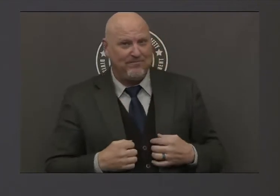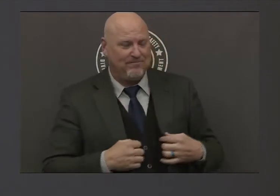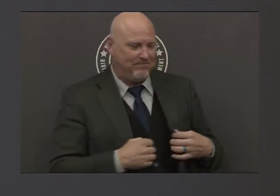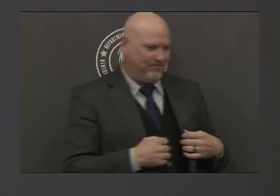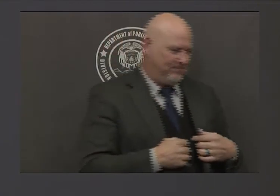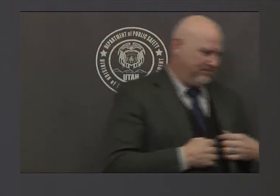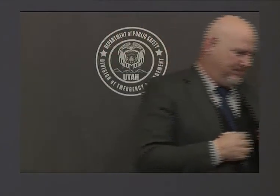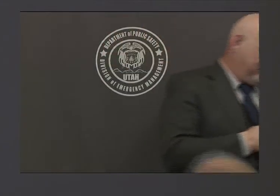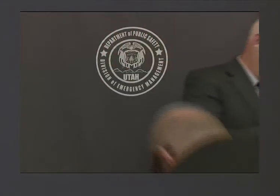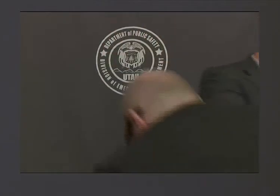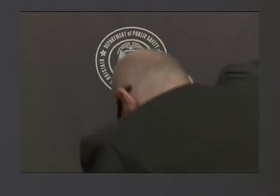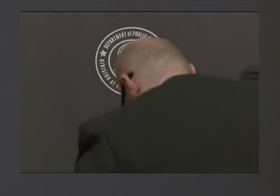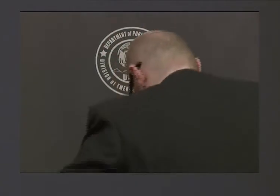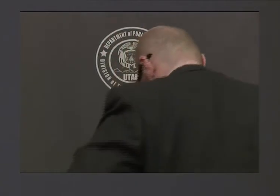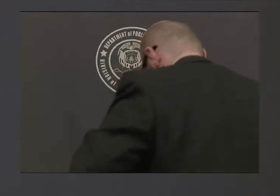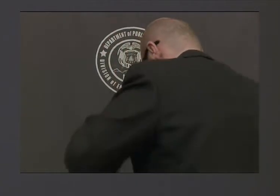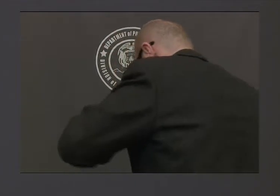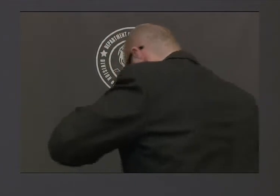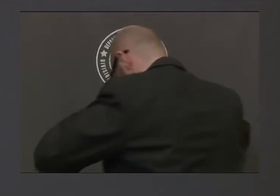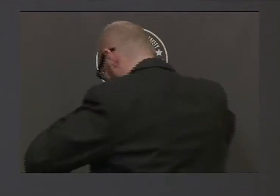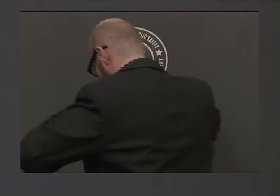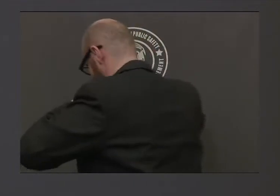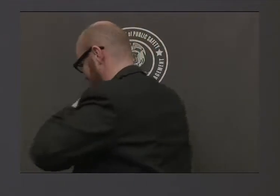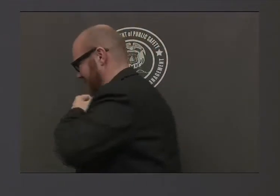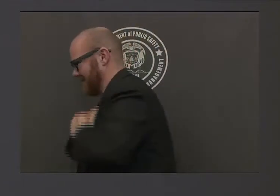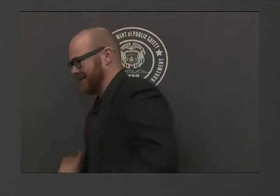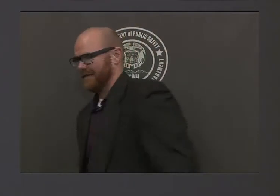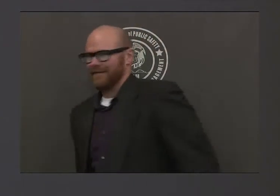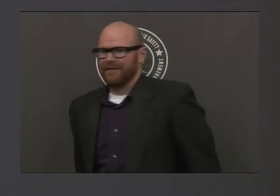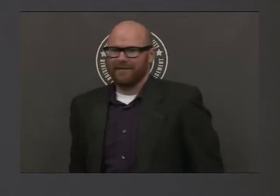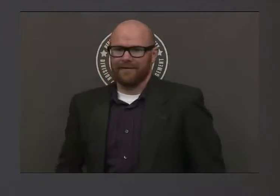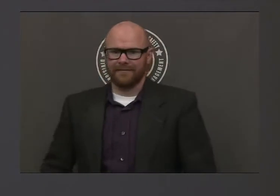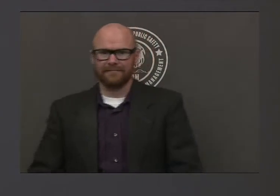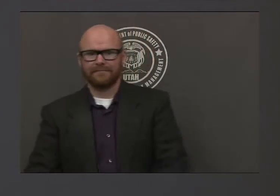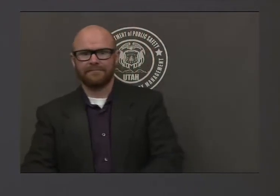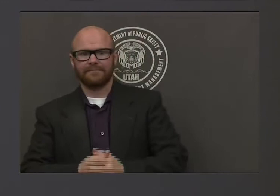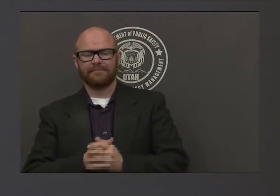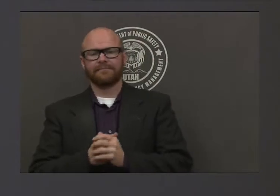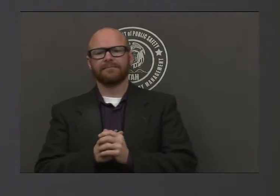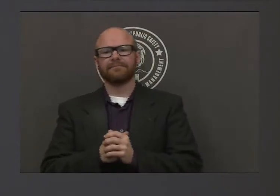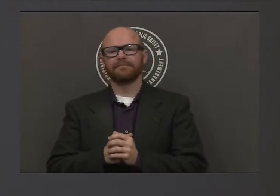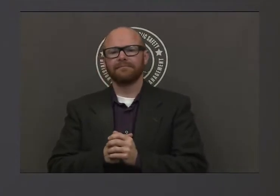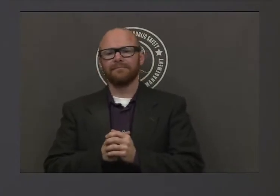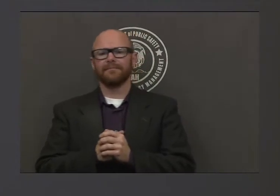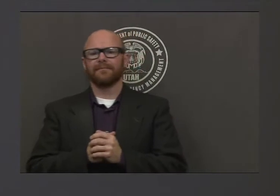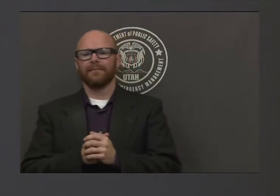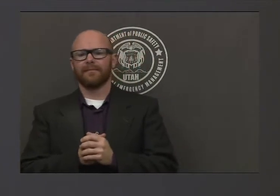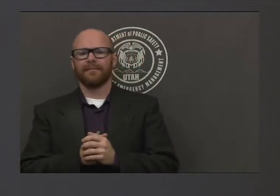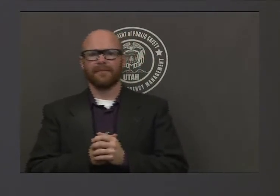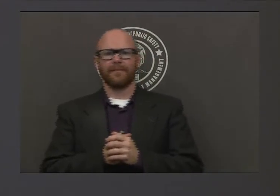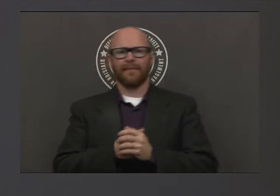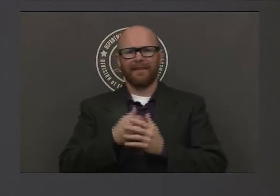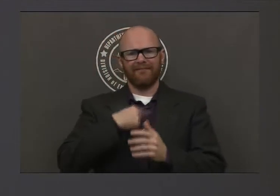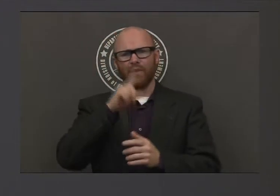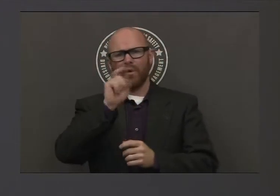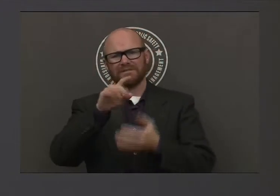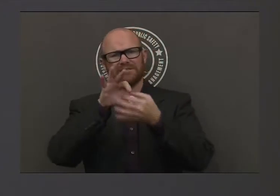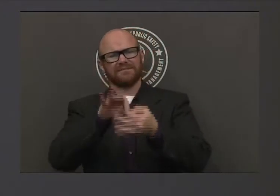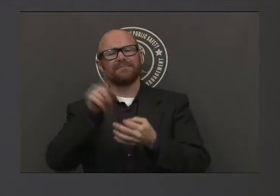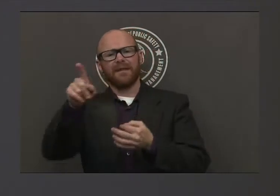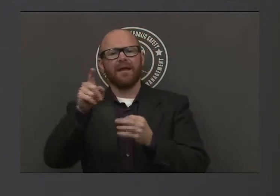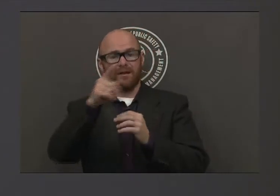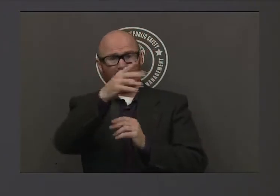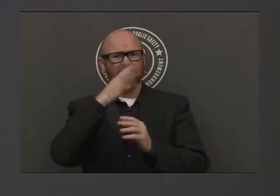Hey, it's Michael Locklear with 2 News. I have a question about the automated contact tracing. What technology is making that